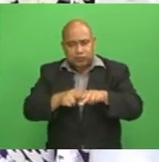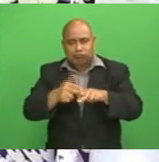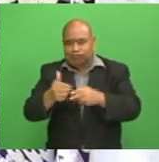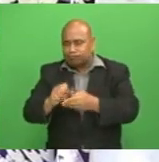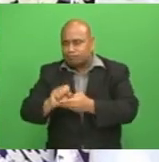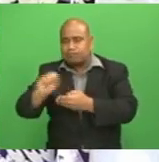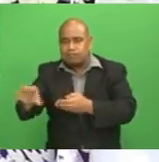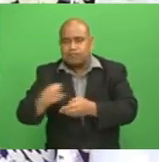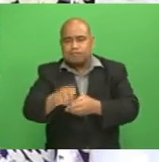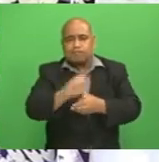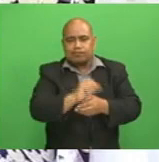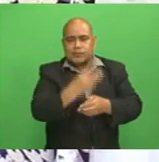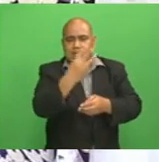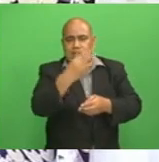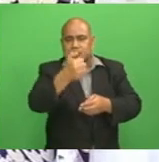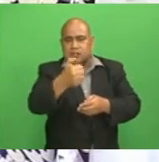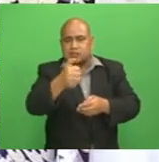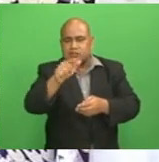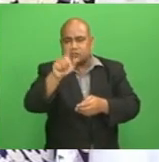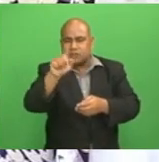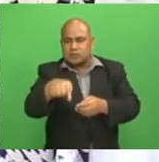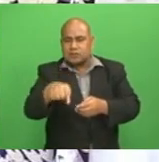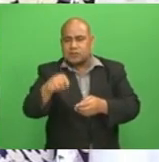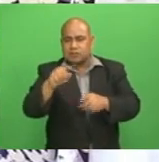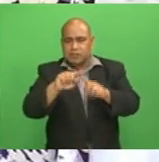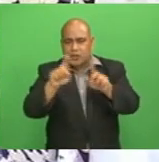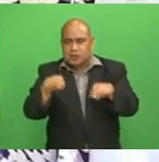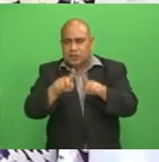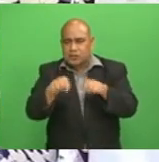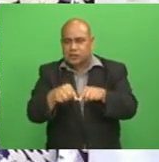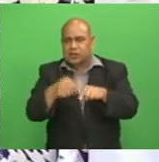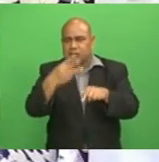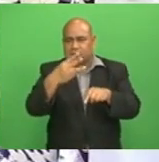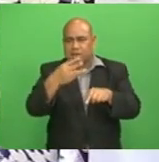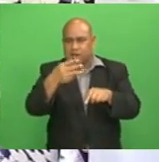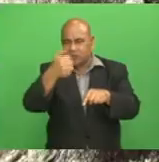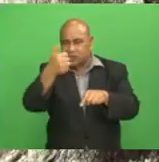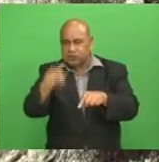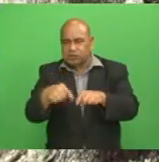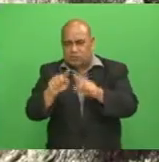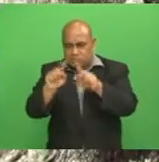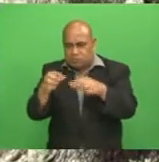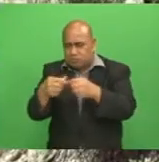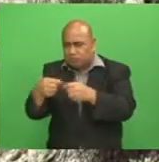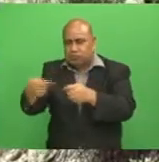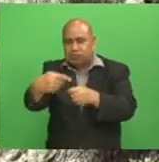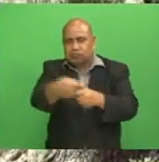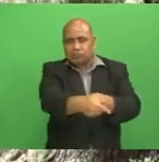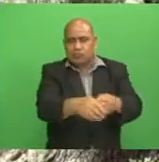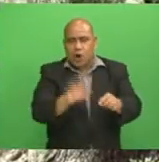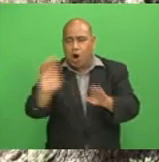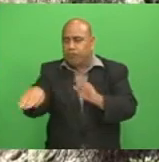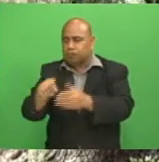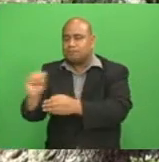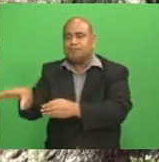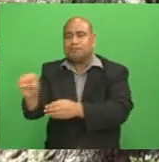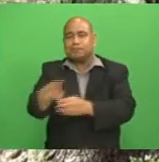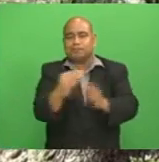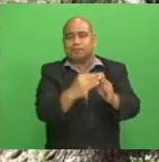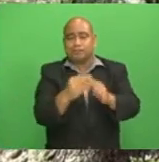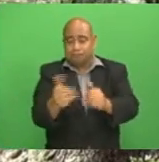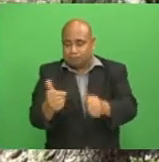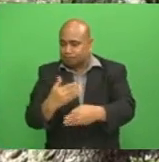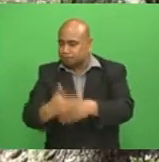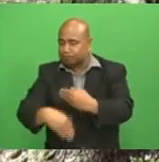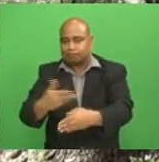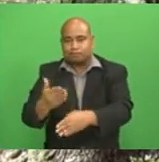36,000 households, and they now are producing their own food. The ministry says farming should not only be an